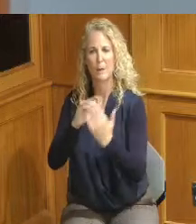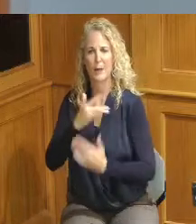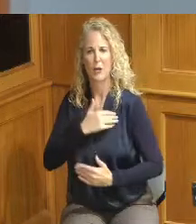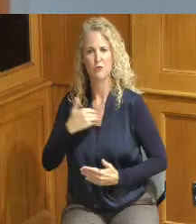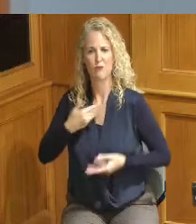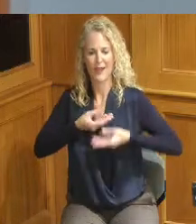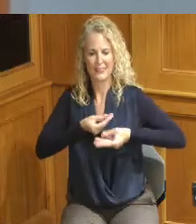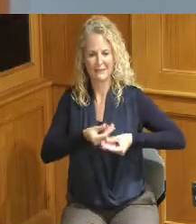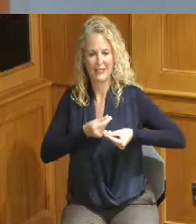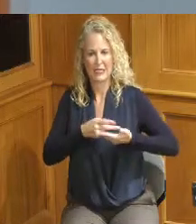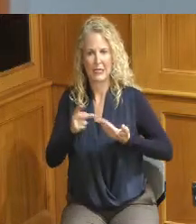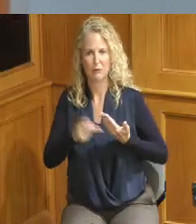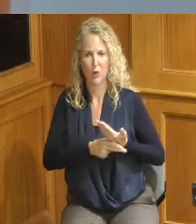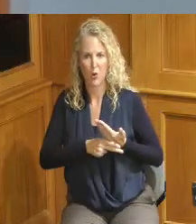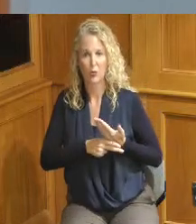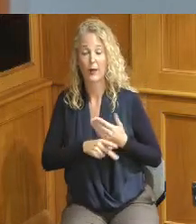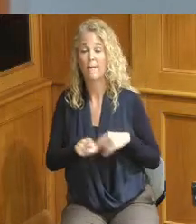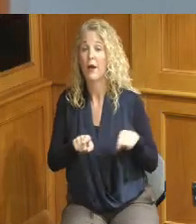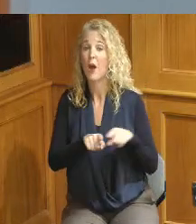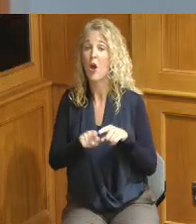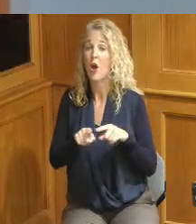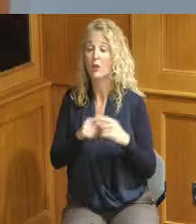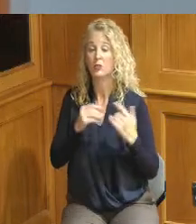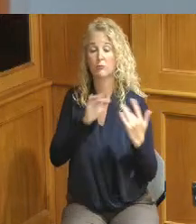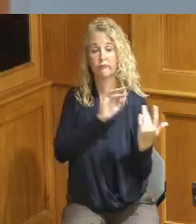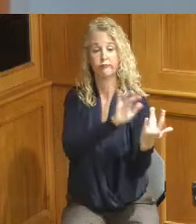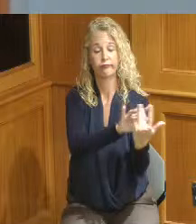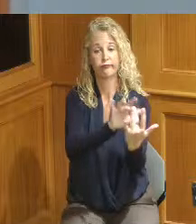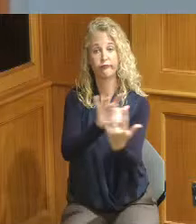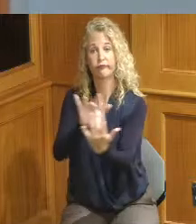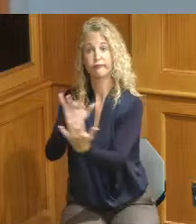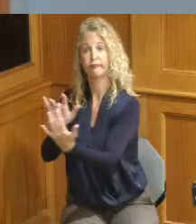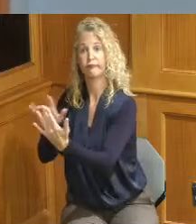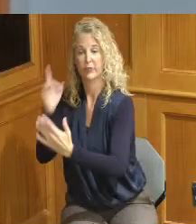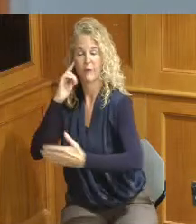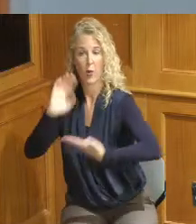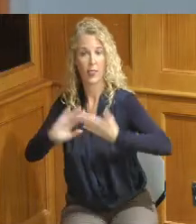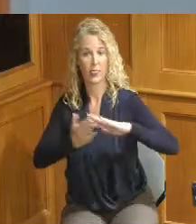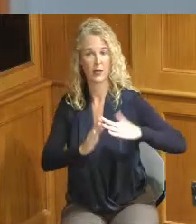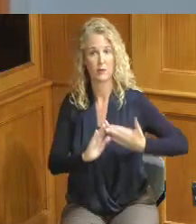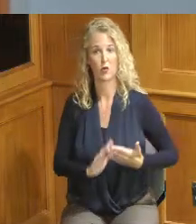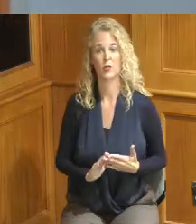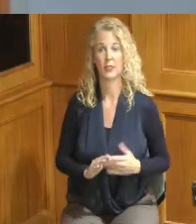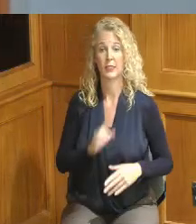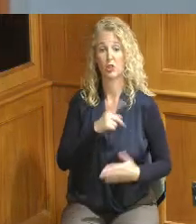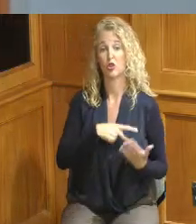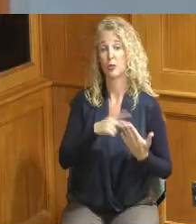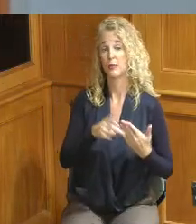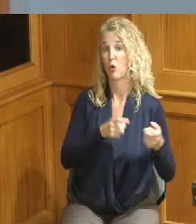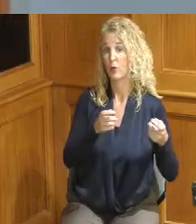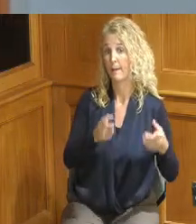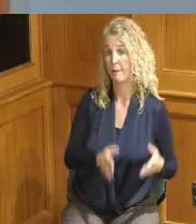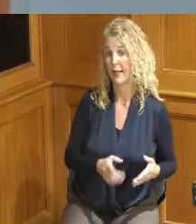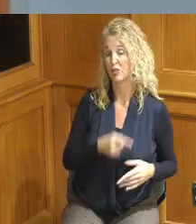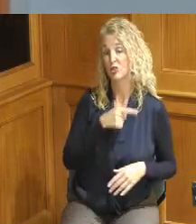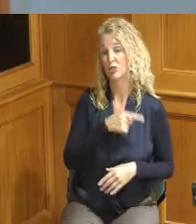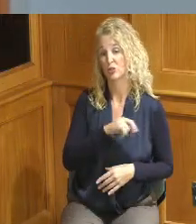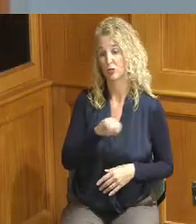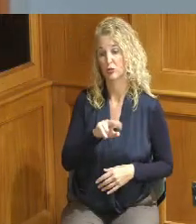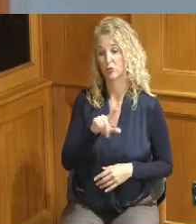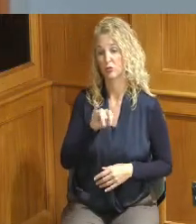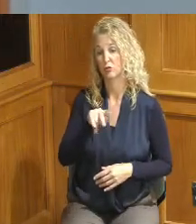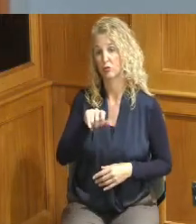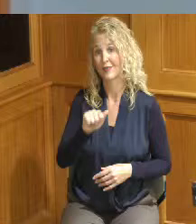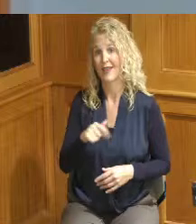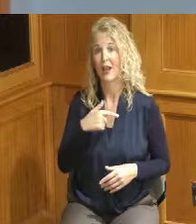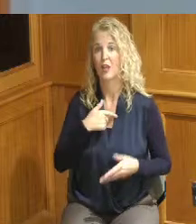support program, but also creates outreach opportunities to the community. As program manager, Julietta guides